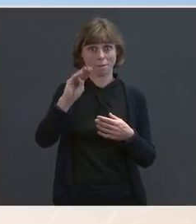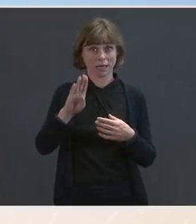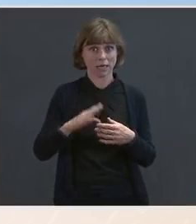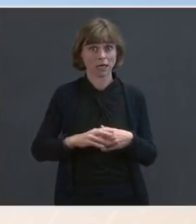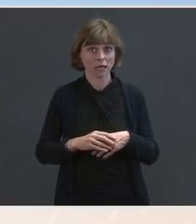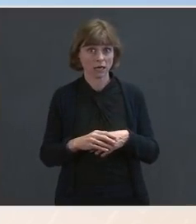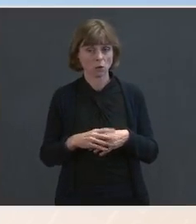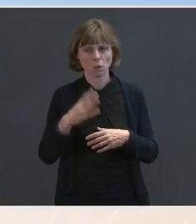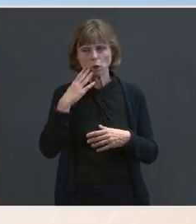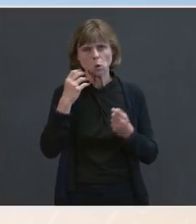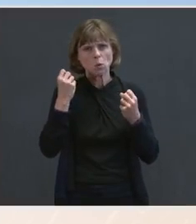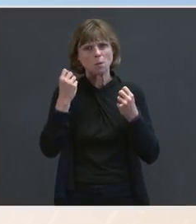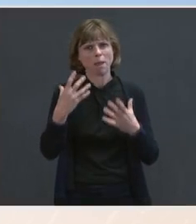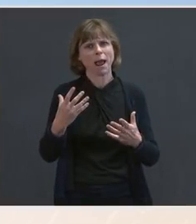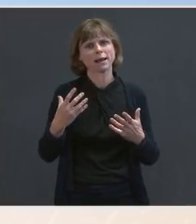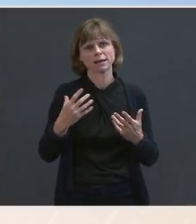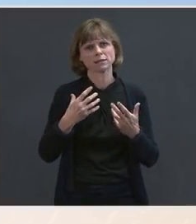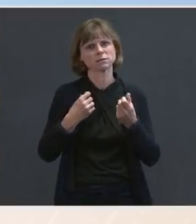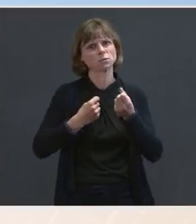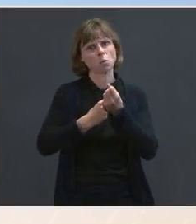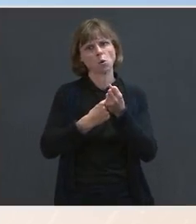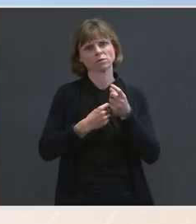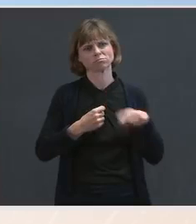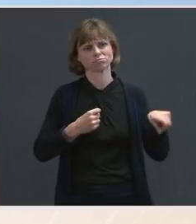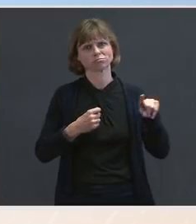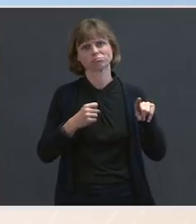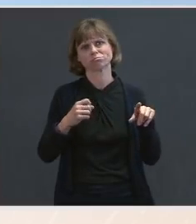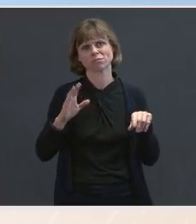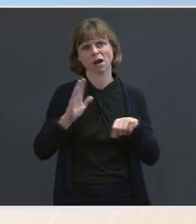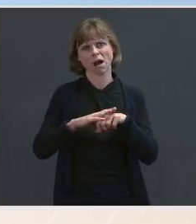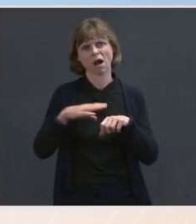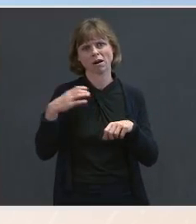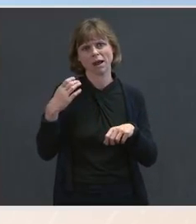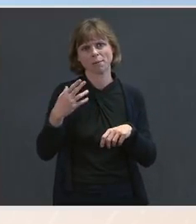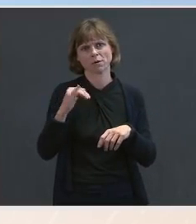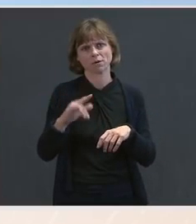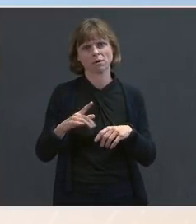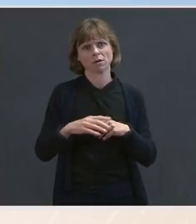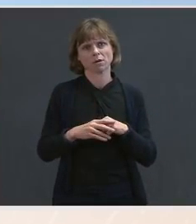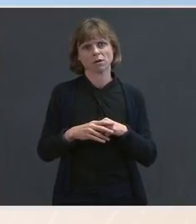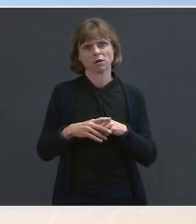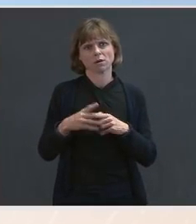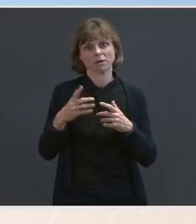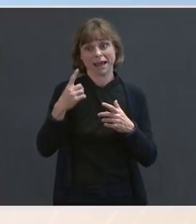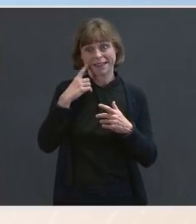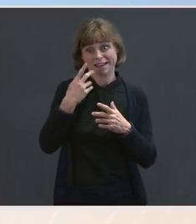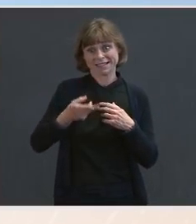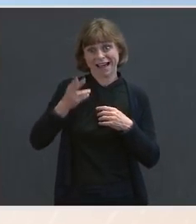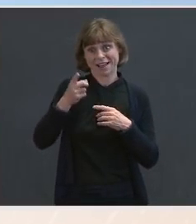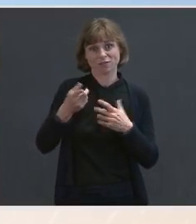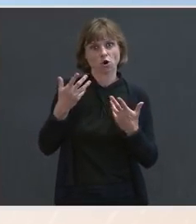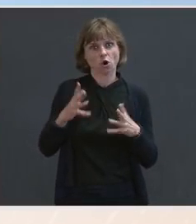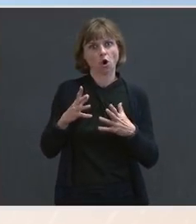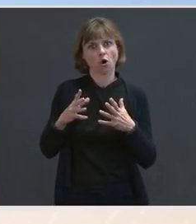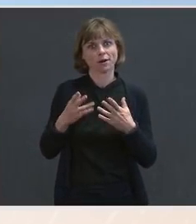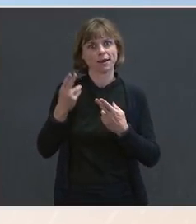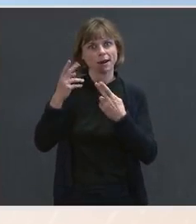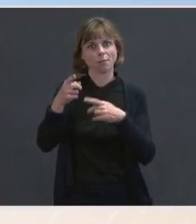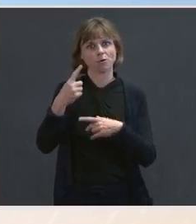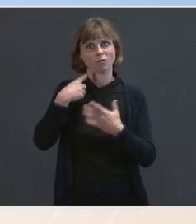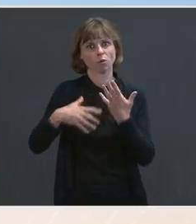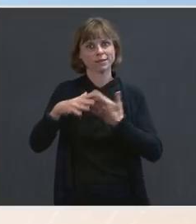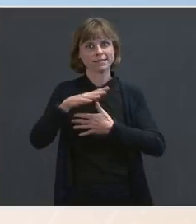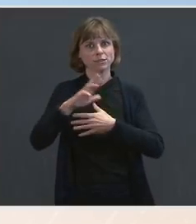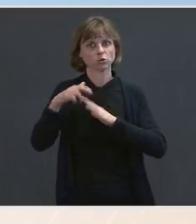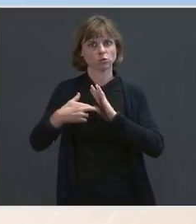know there's lots of support on Capitol Hill, and again, he thinks so highly of her, he nominated her to serve in a senior role. Thinks